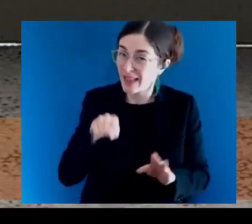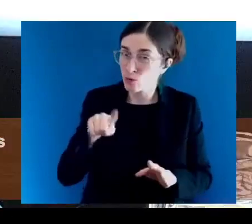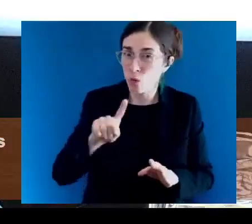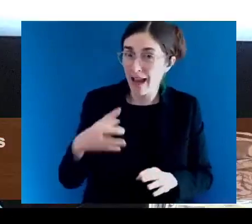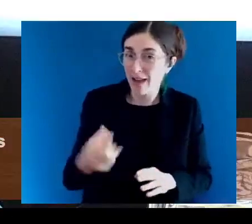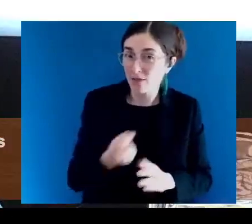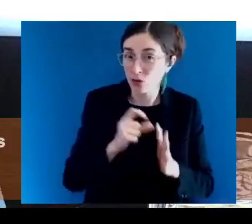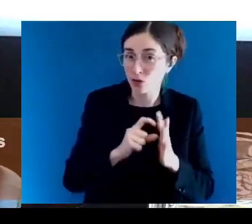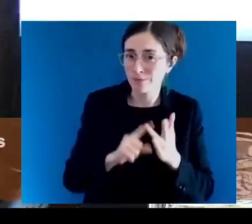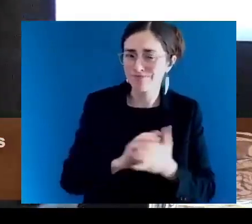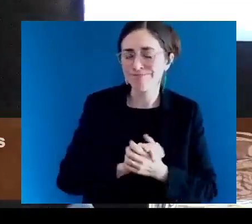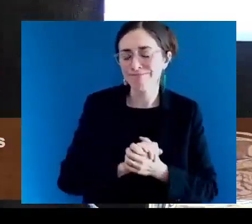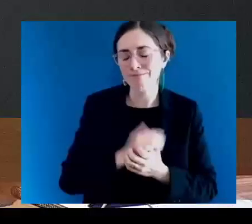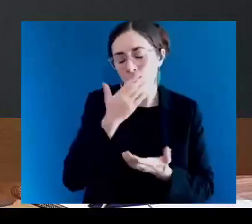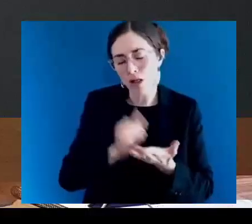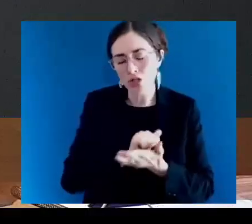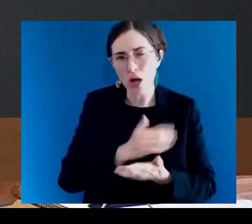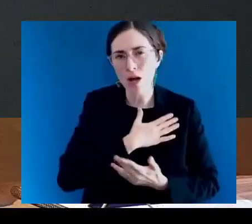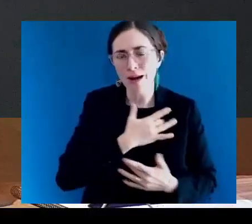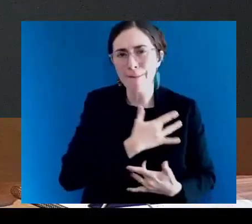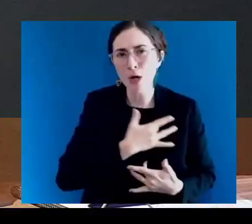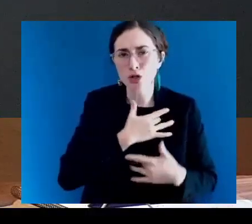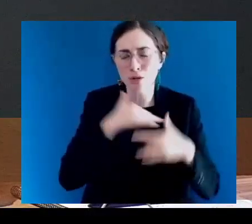I apologise.